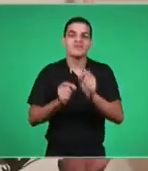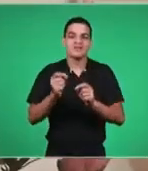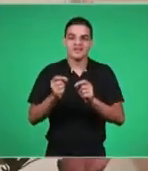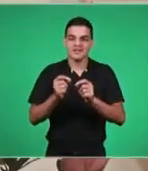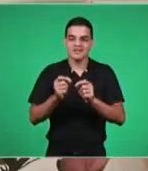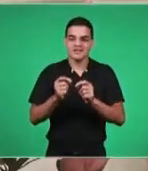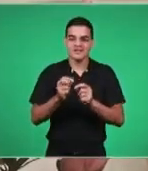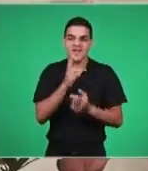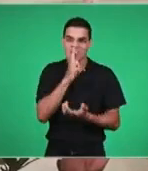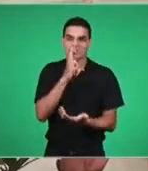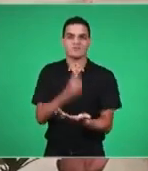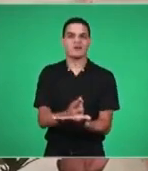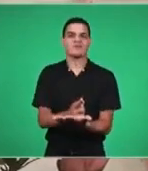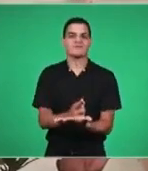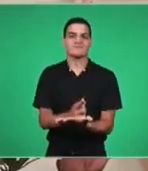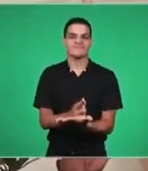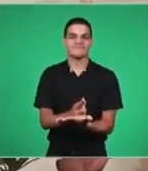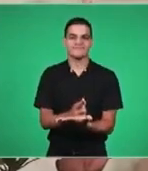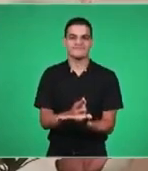new and old.